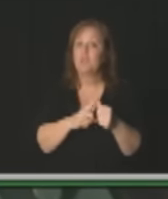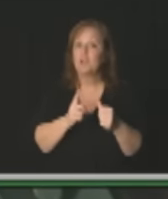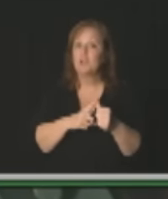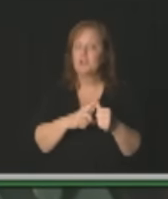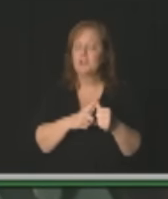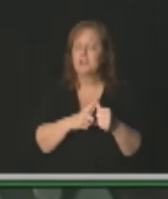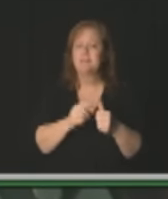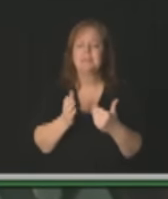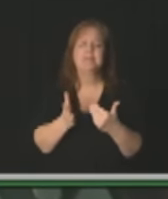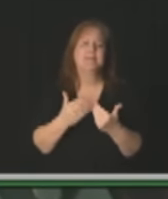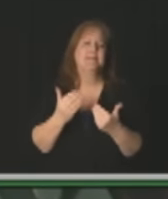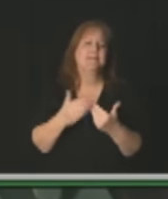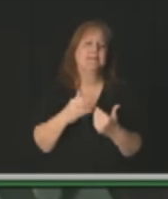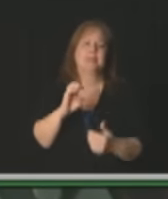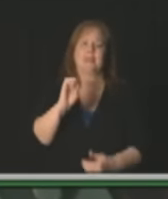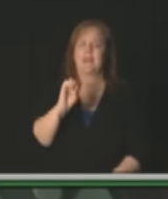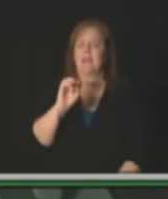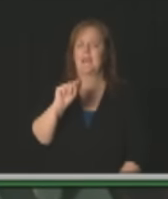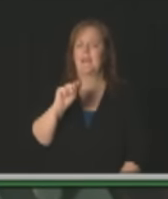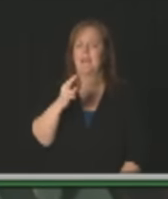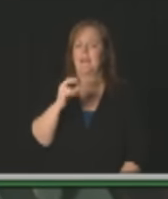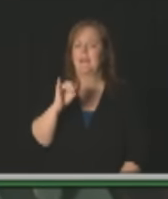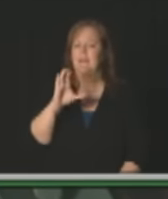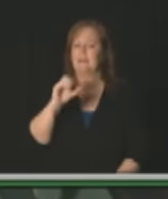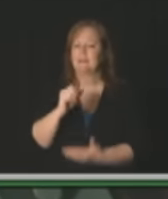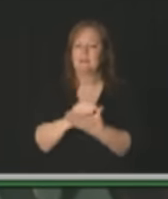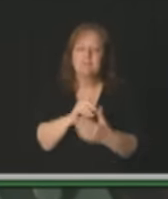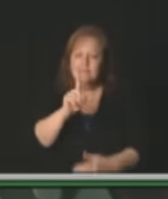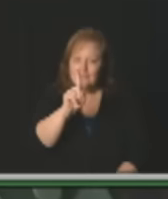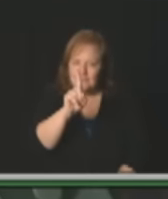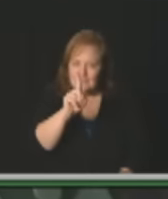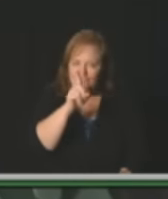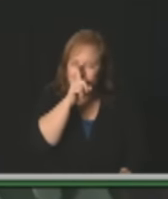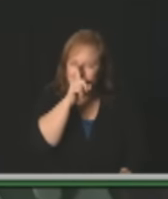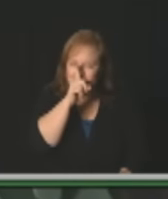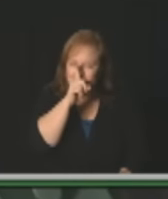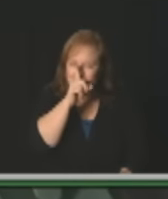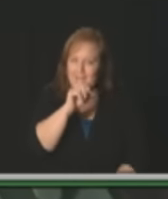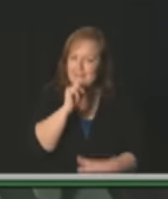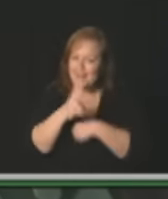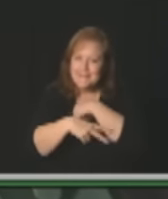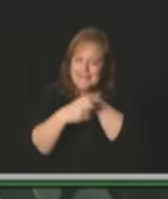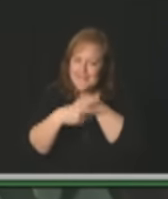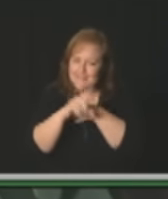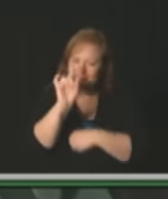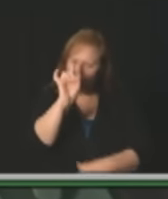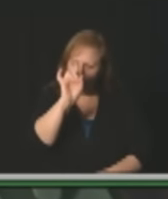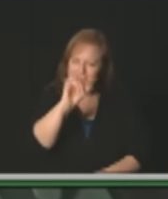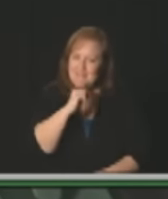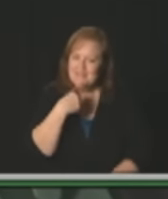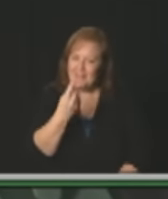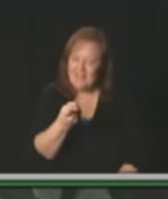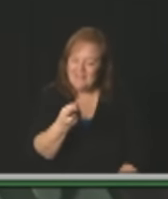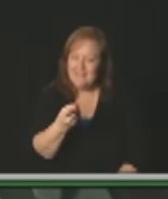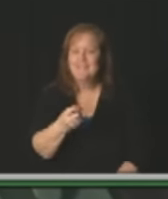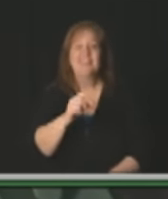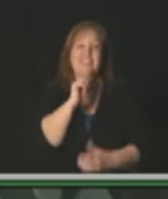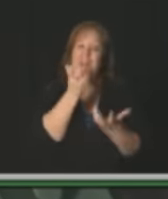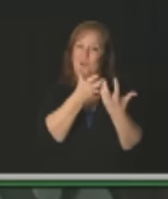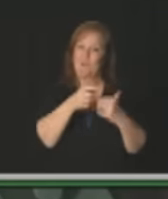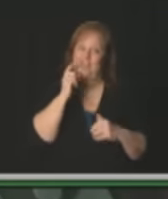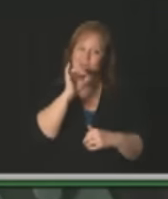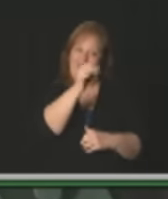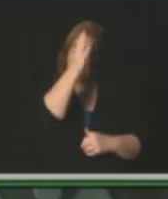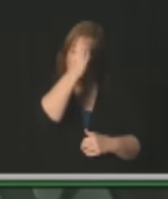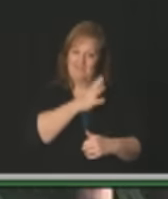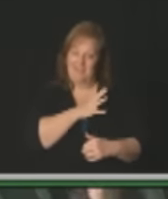easy and obvious ethics lesson. I'm not proposing that you steal anything. Let's get away from that immediately. In fact, it didn't work out very well for him.